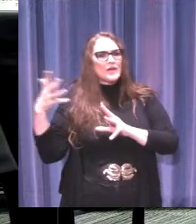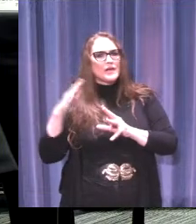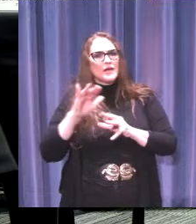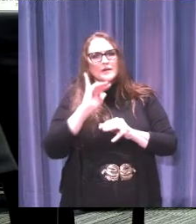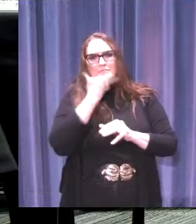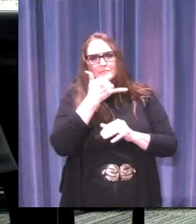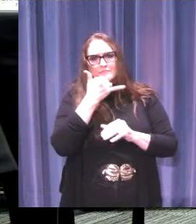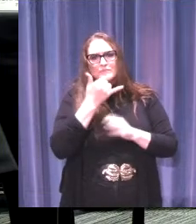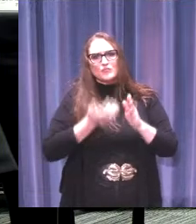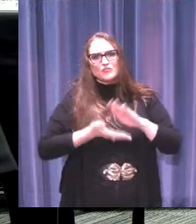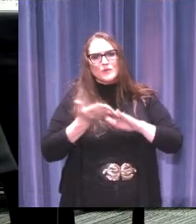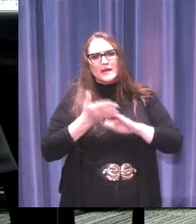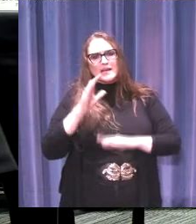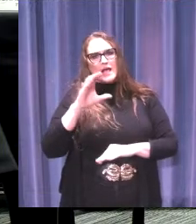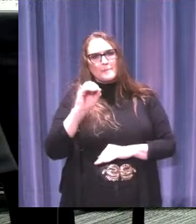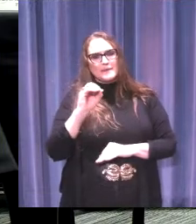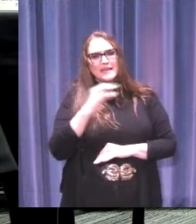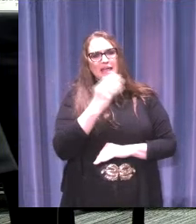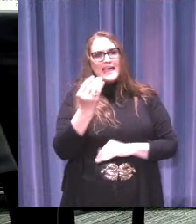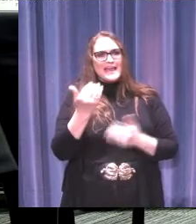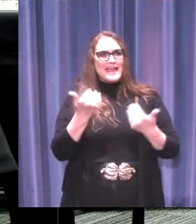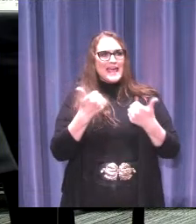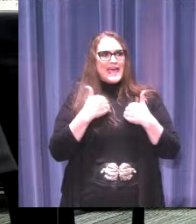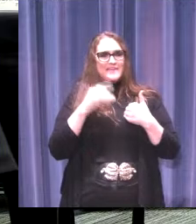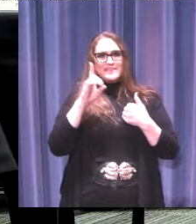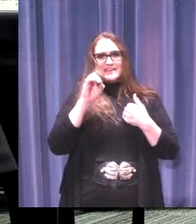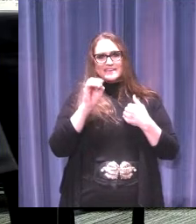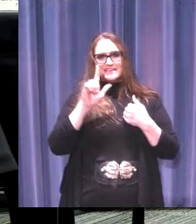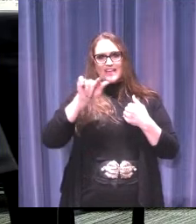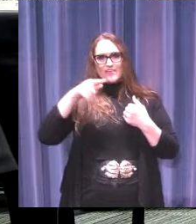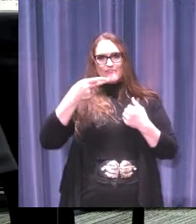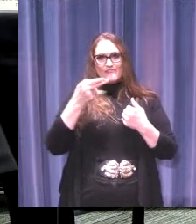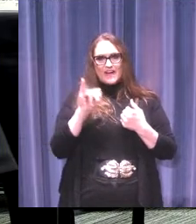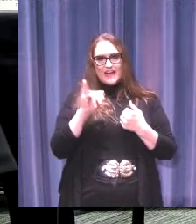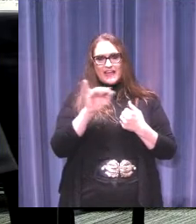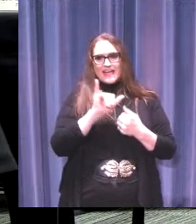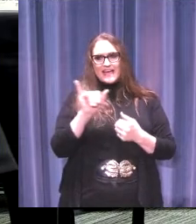misrun company. And having Delphi as